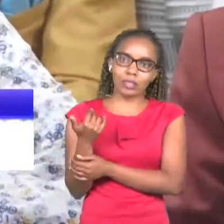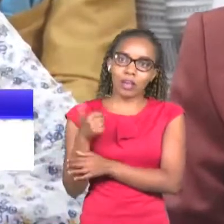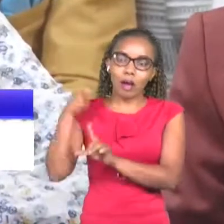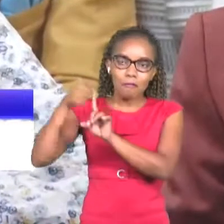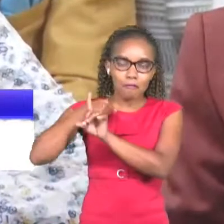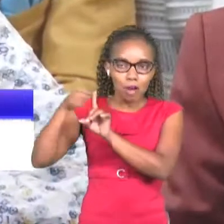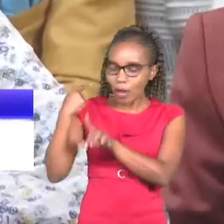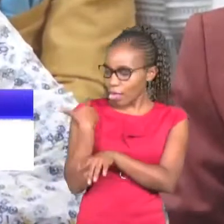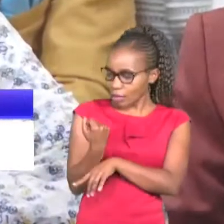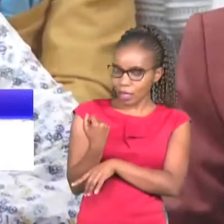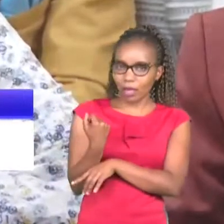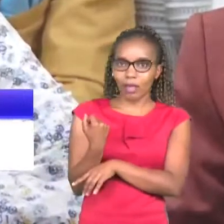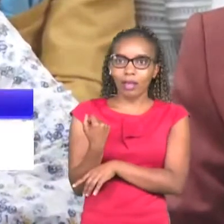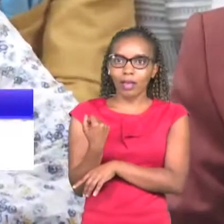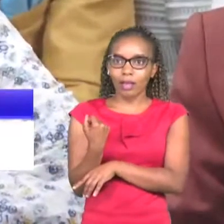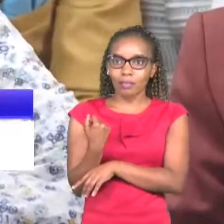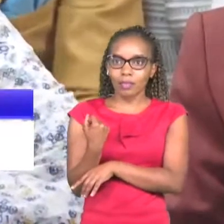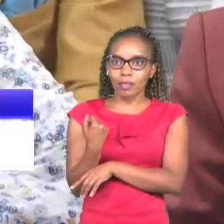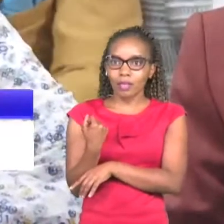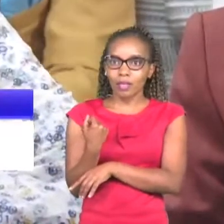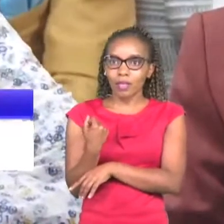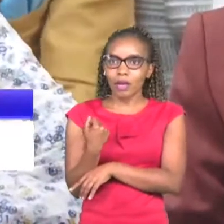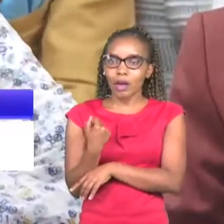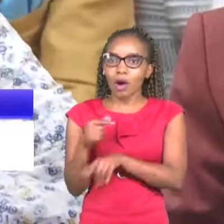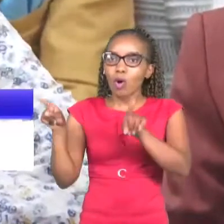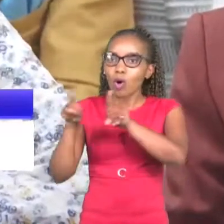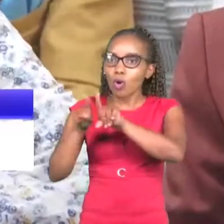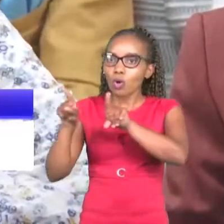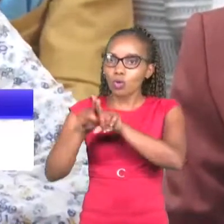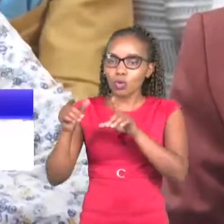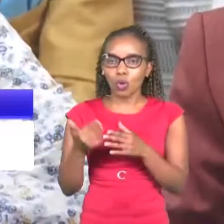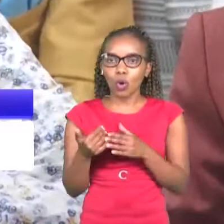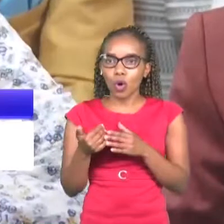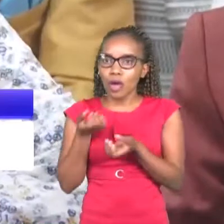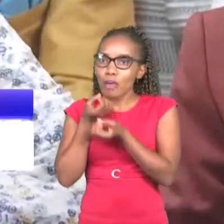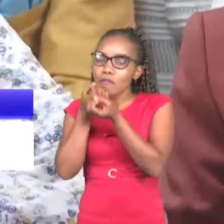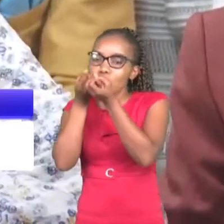Na kuja hapa bila kujulisha